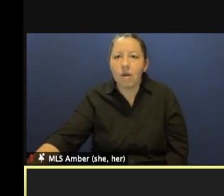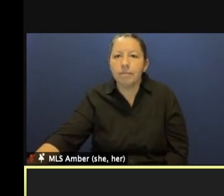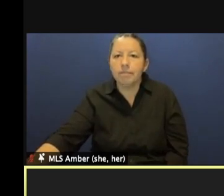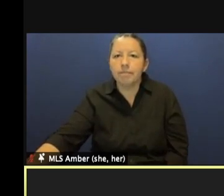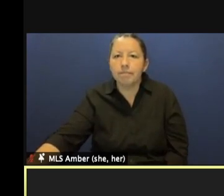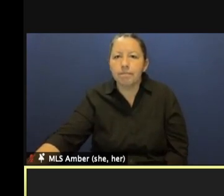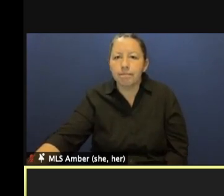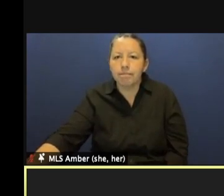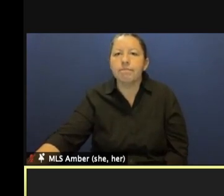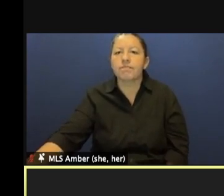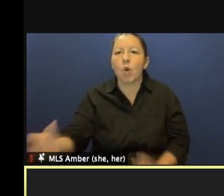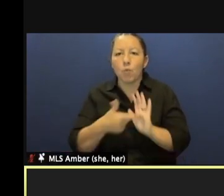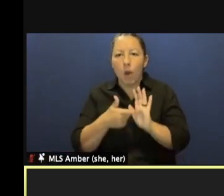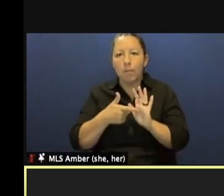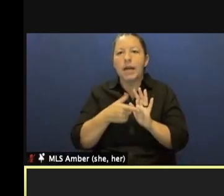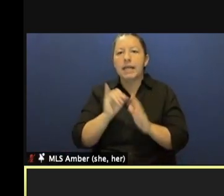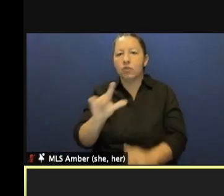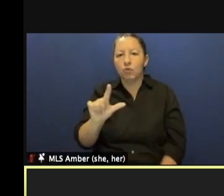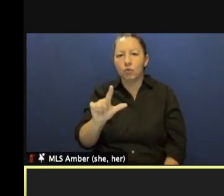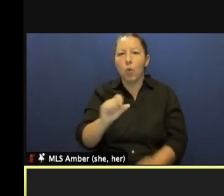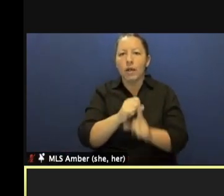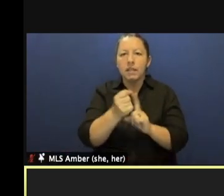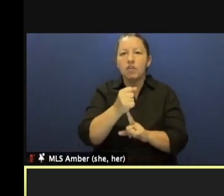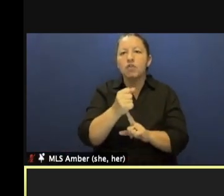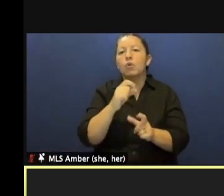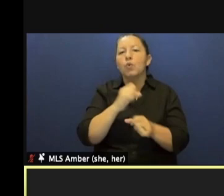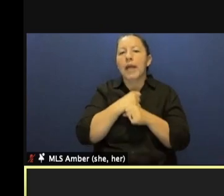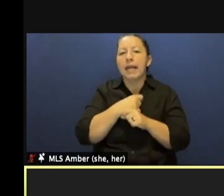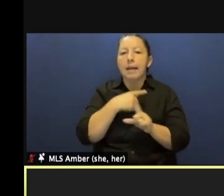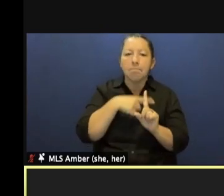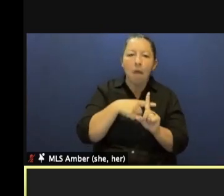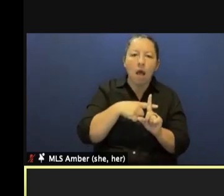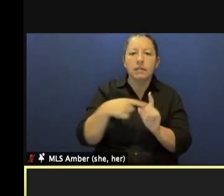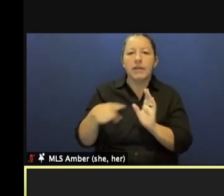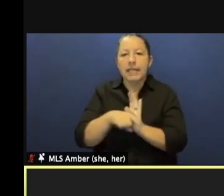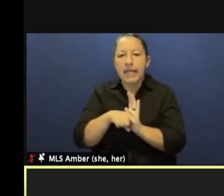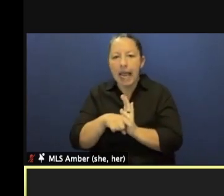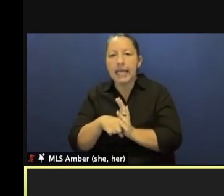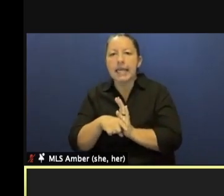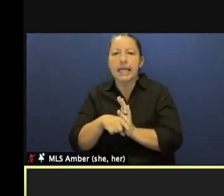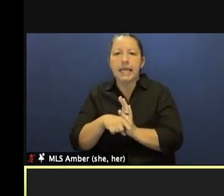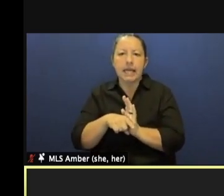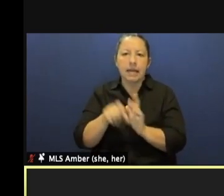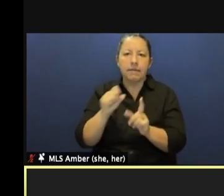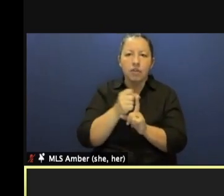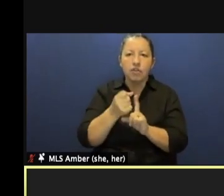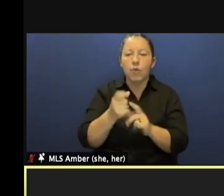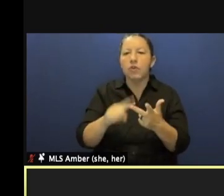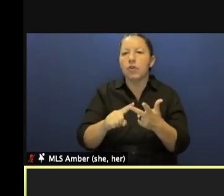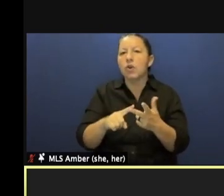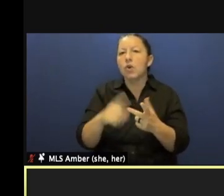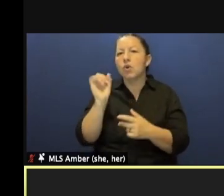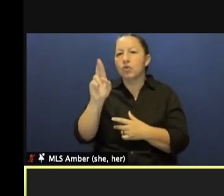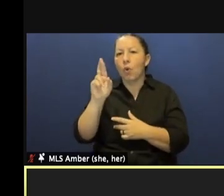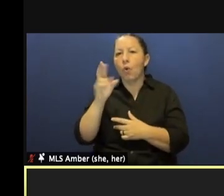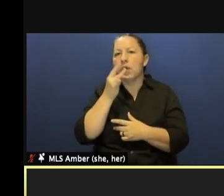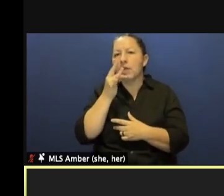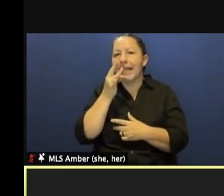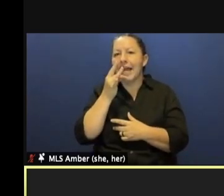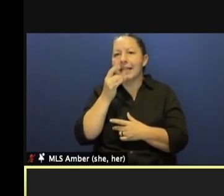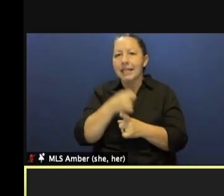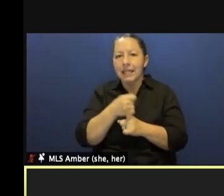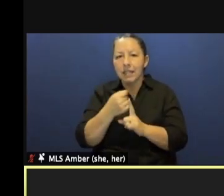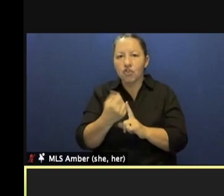cratering, positive and negative relief conditions, solar lighting conditions, and helping the drivers